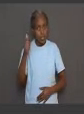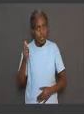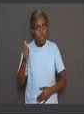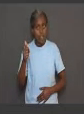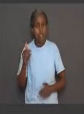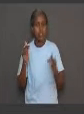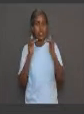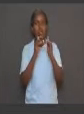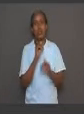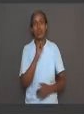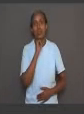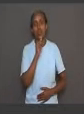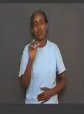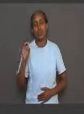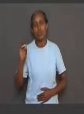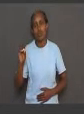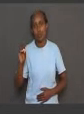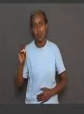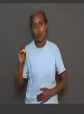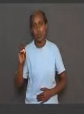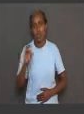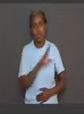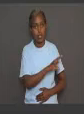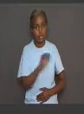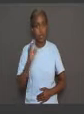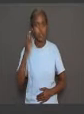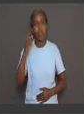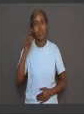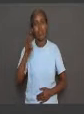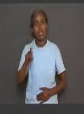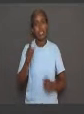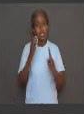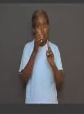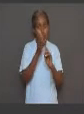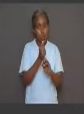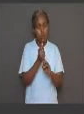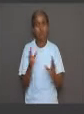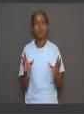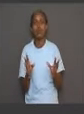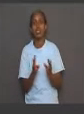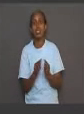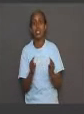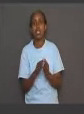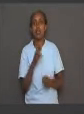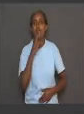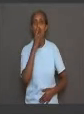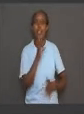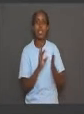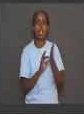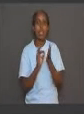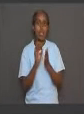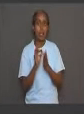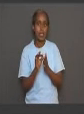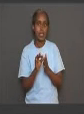is not equal to 0 and x belongs to the set of real